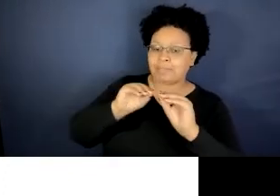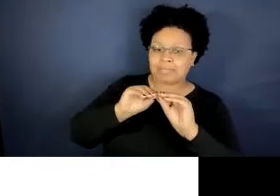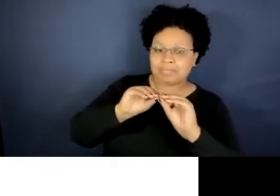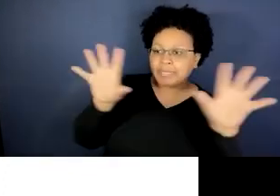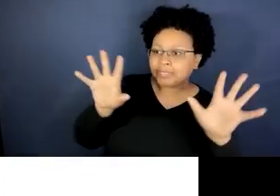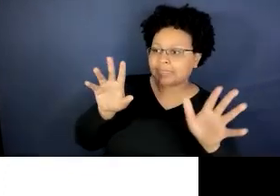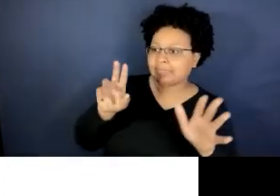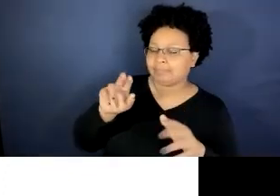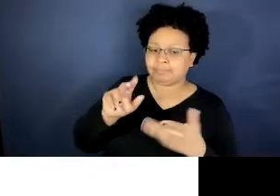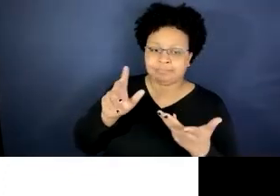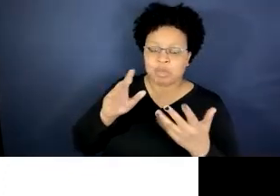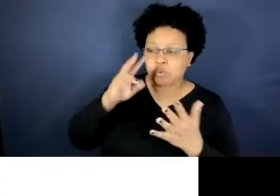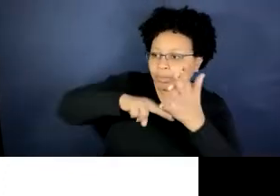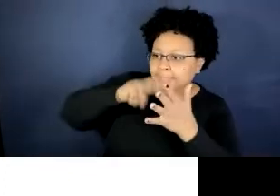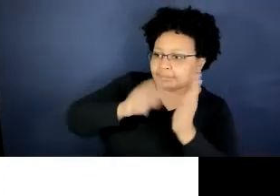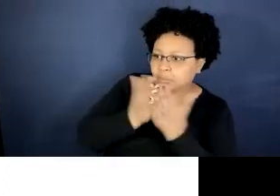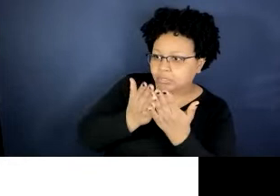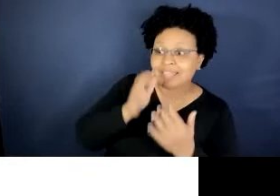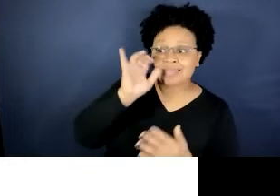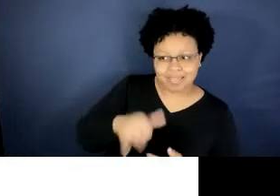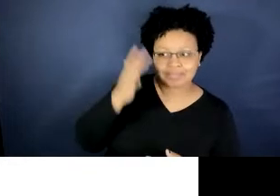books. That's what makes her smart.